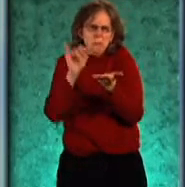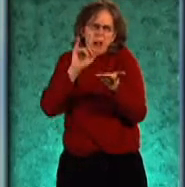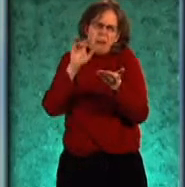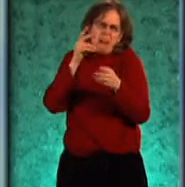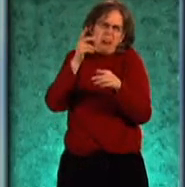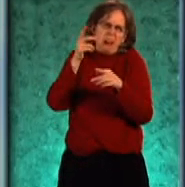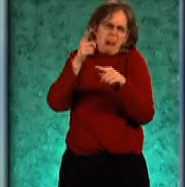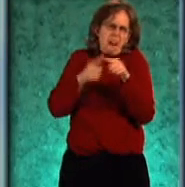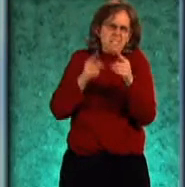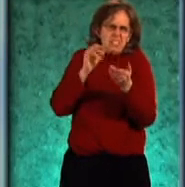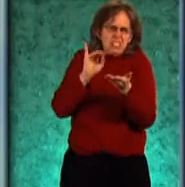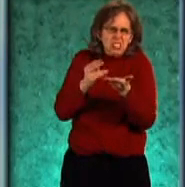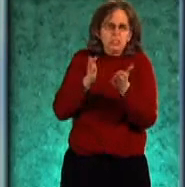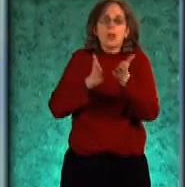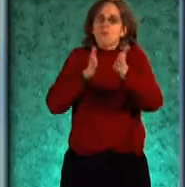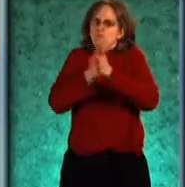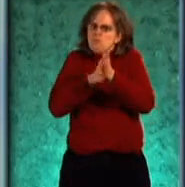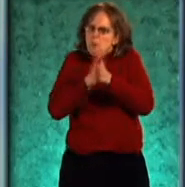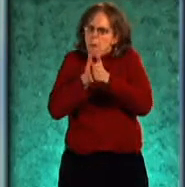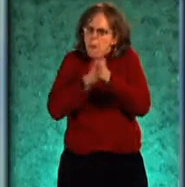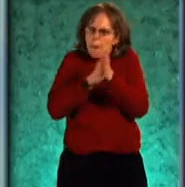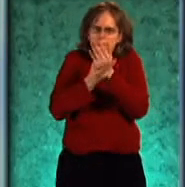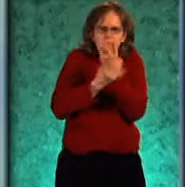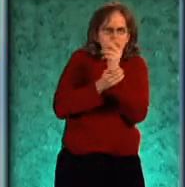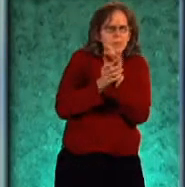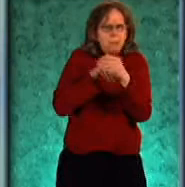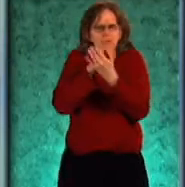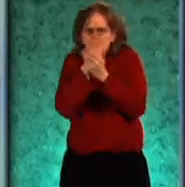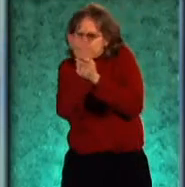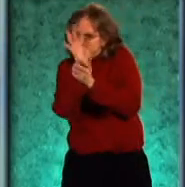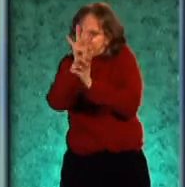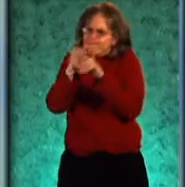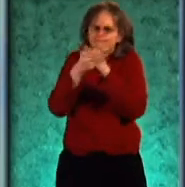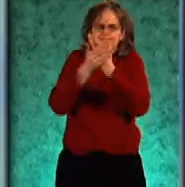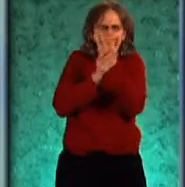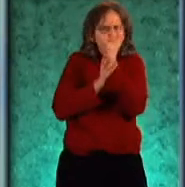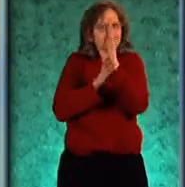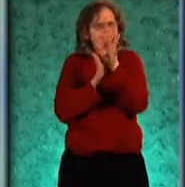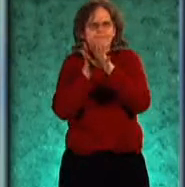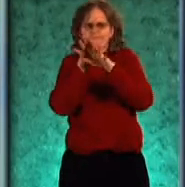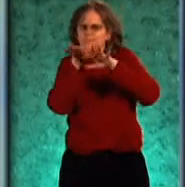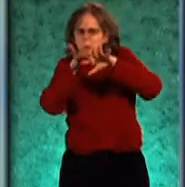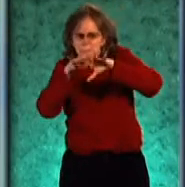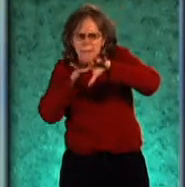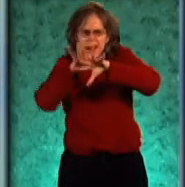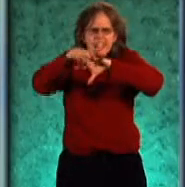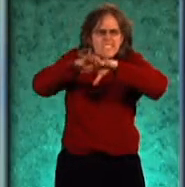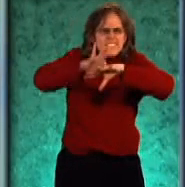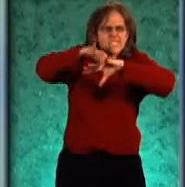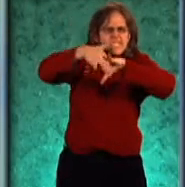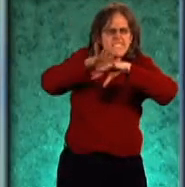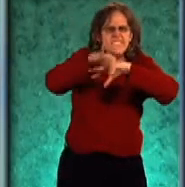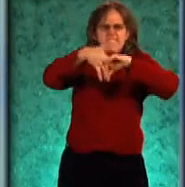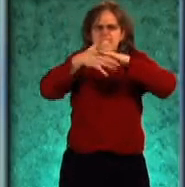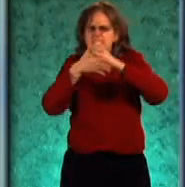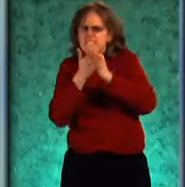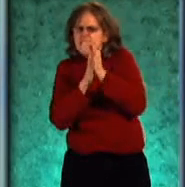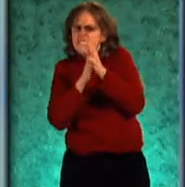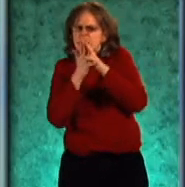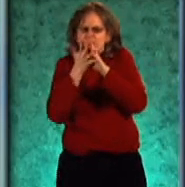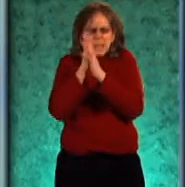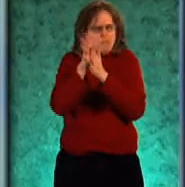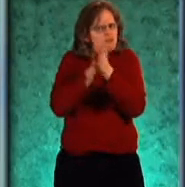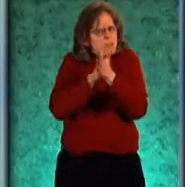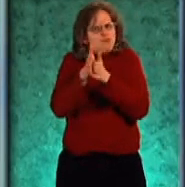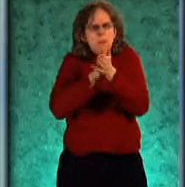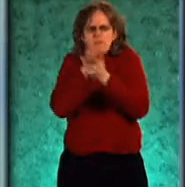cover about half an inch or 1.5 centimeters of your palm. Rub your hands together. Be sure to rub your wrists,